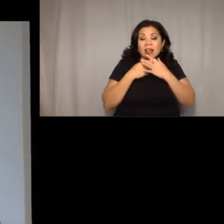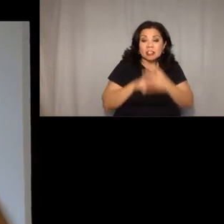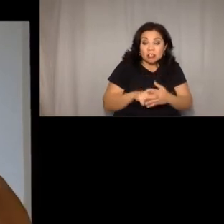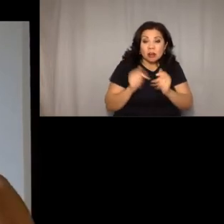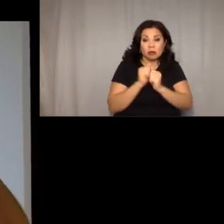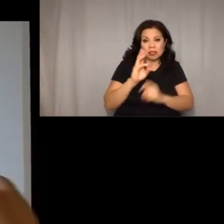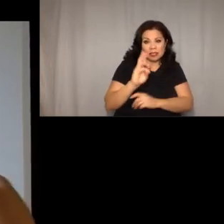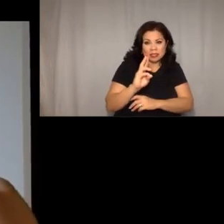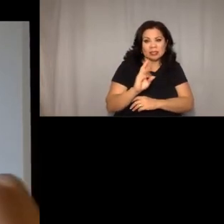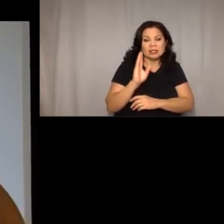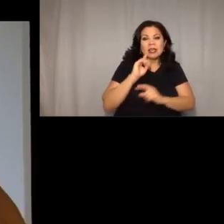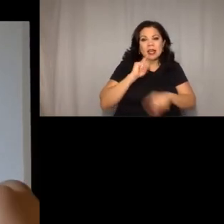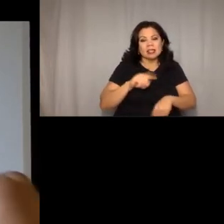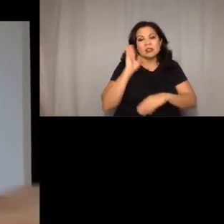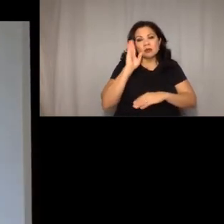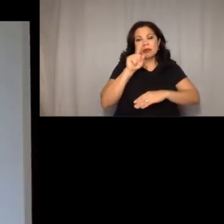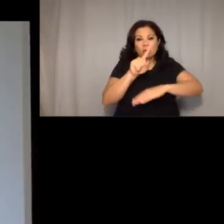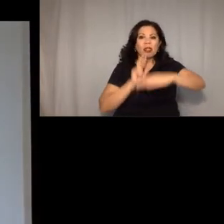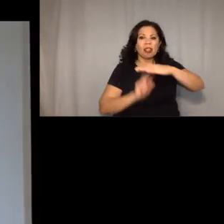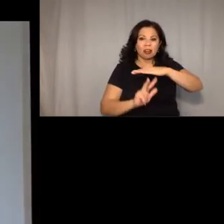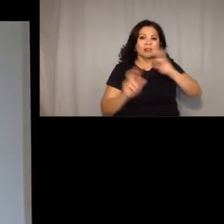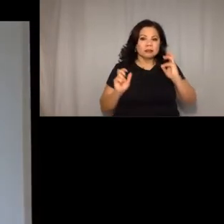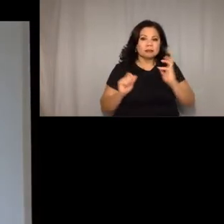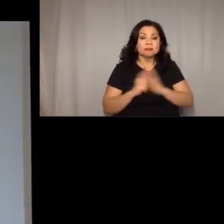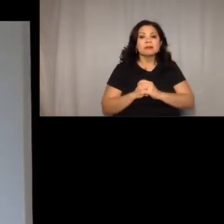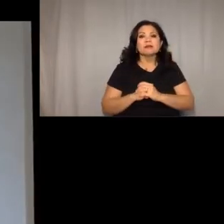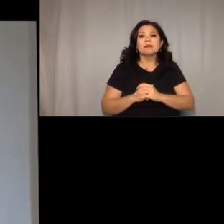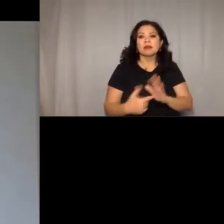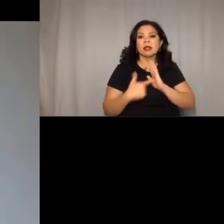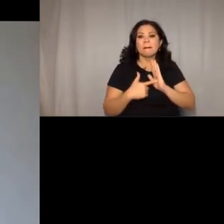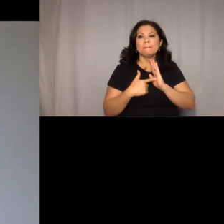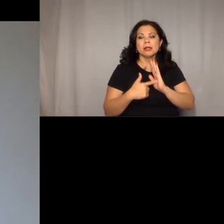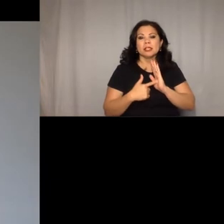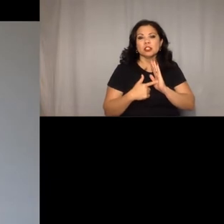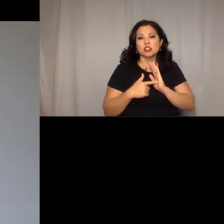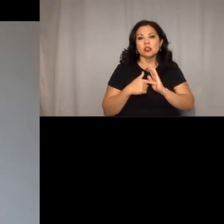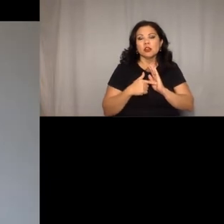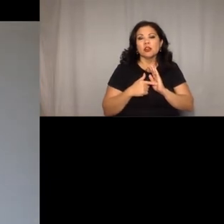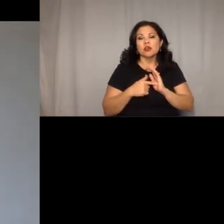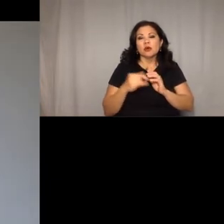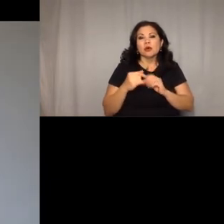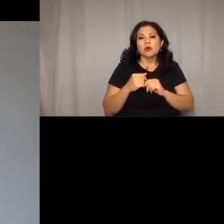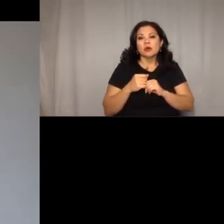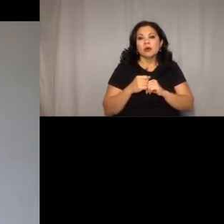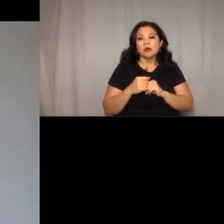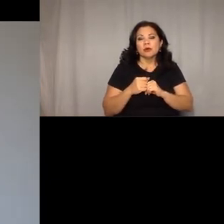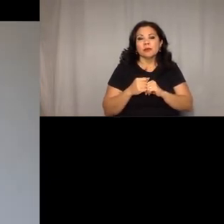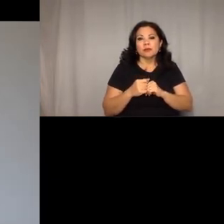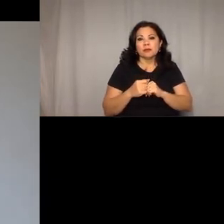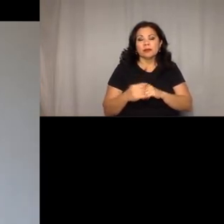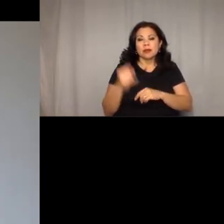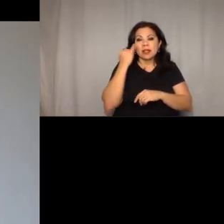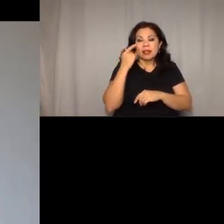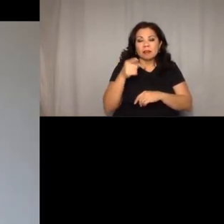6, I would have got 1/3. Okay. So let me show you what we could have done, what would have happened if